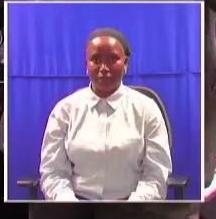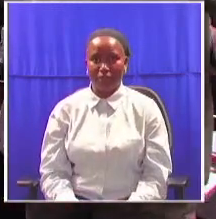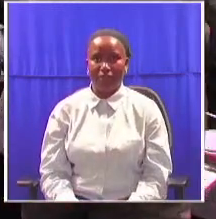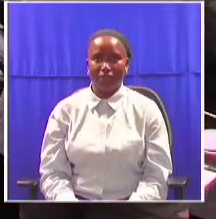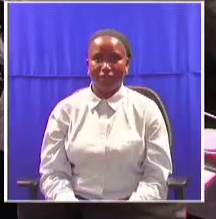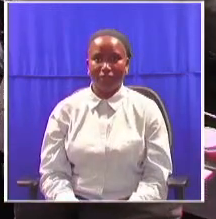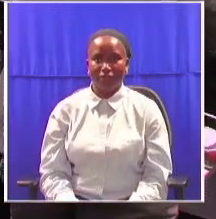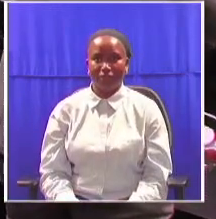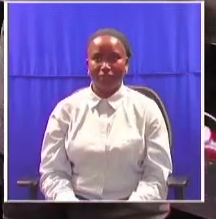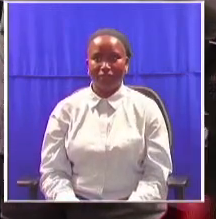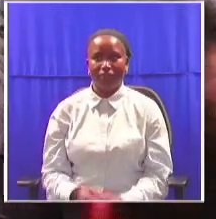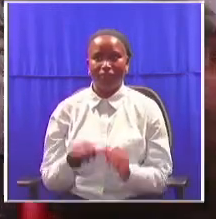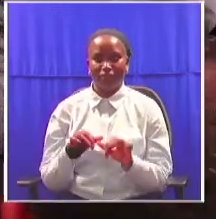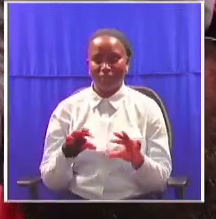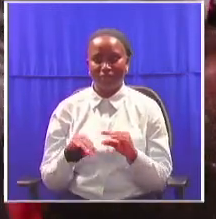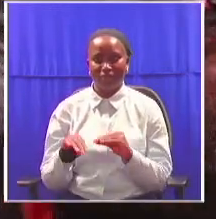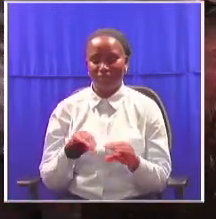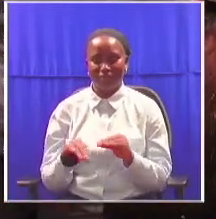meditation.